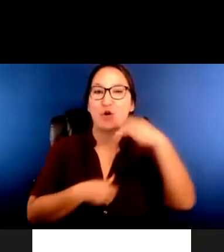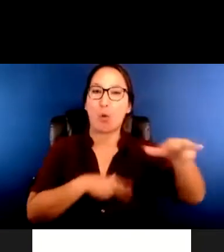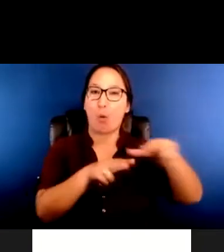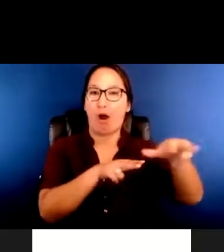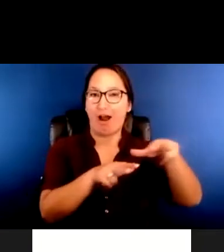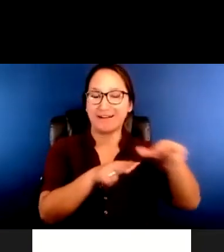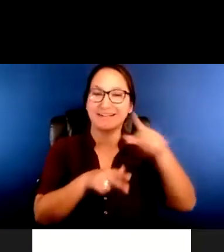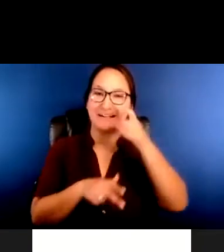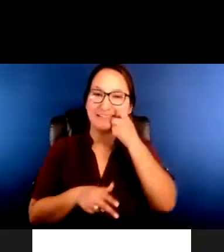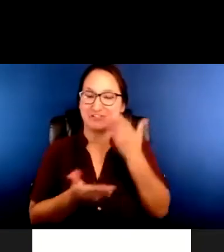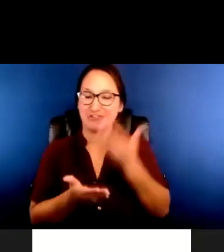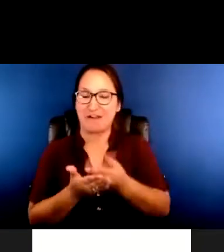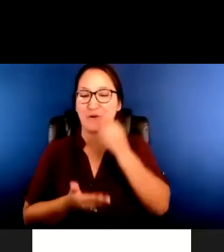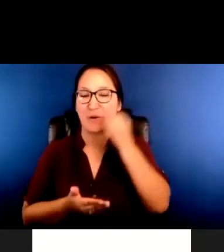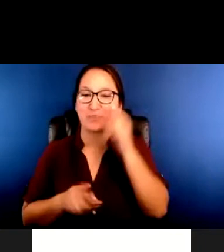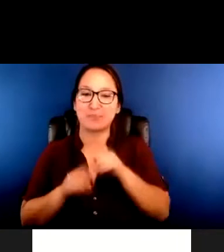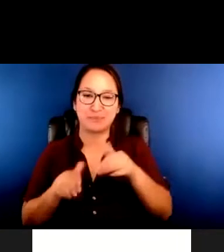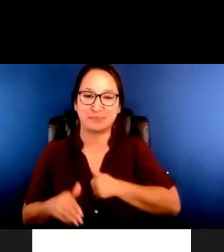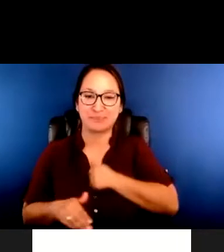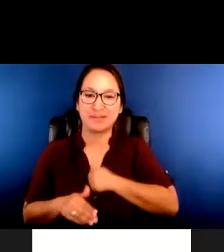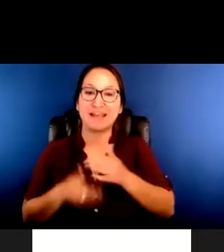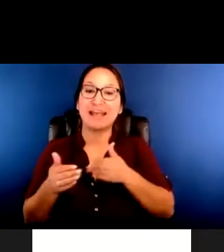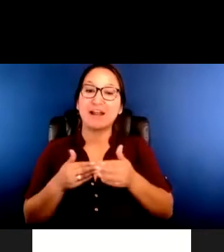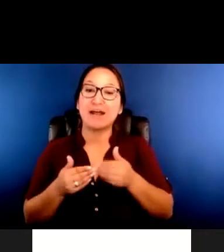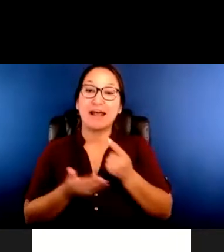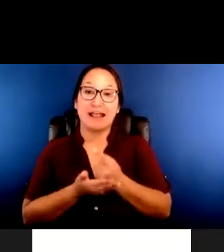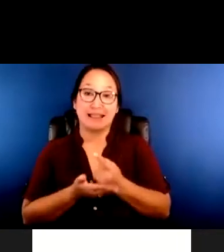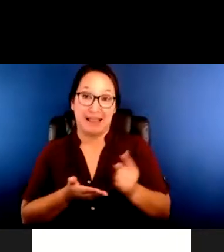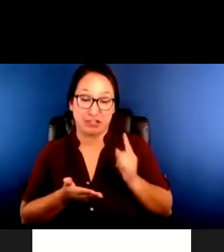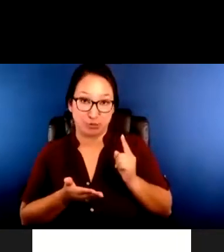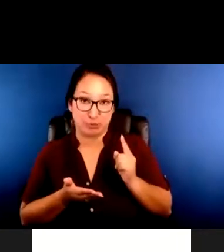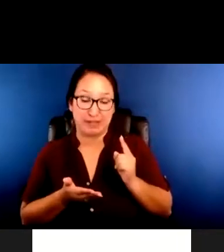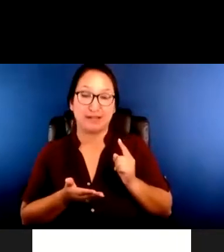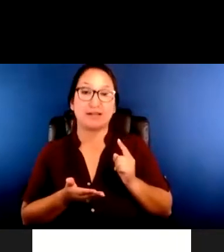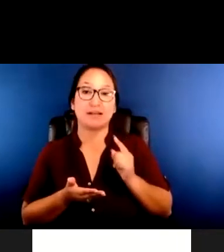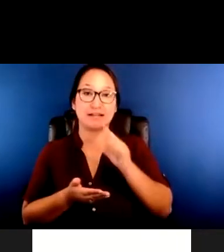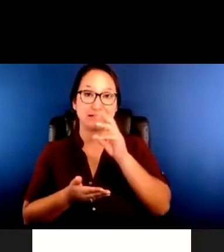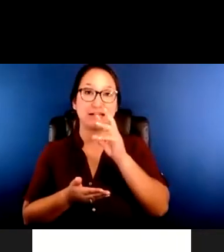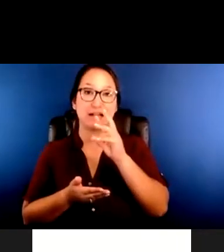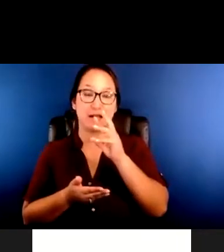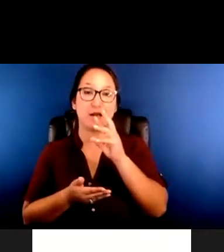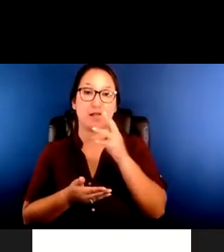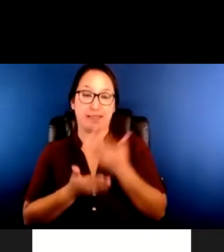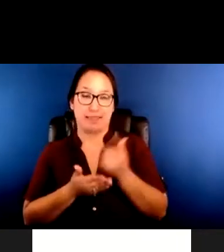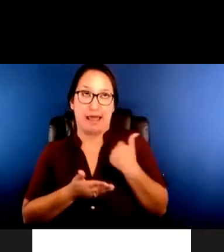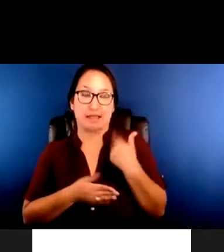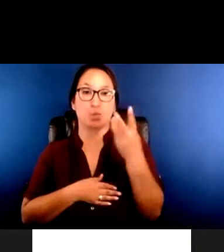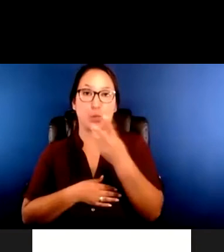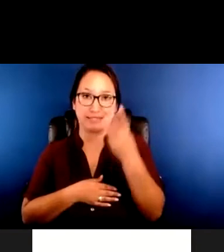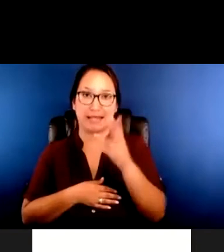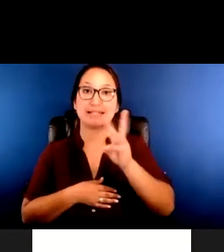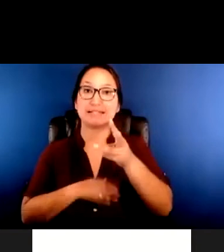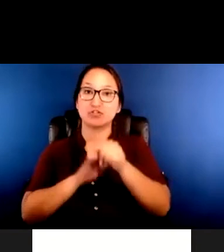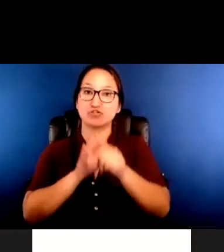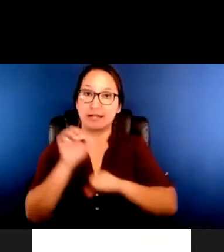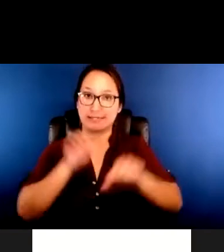But yes, we last week, so specifically last Wednesday, 6th grade science, we started with